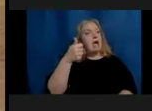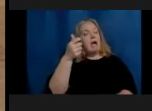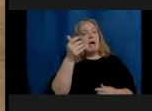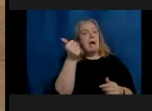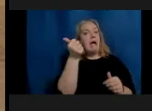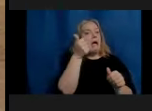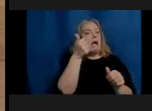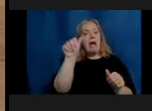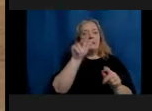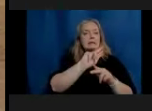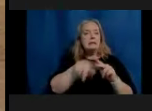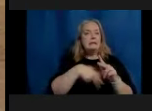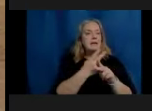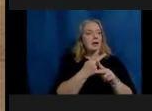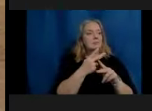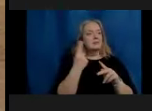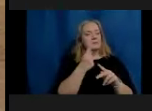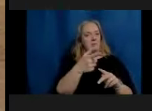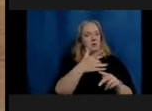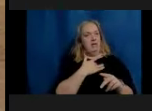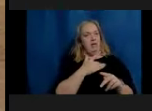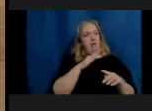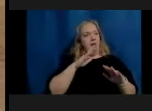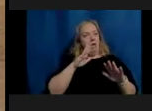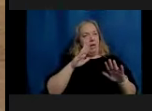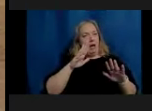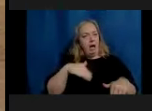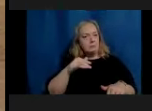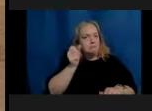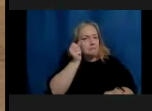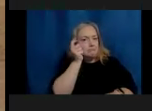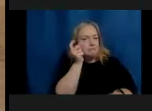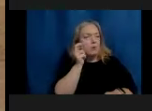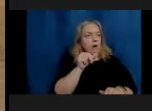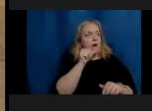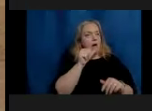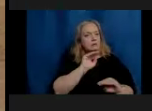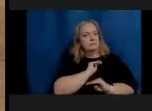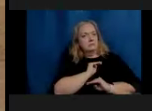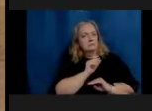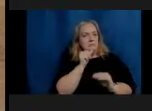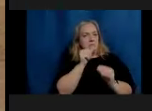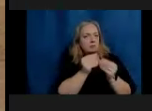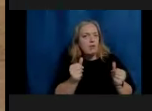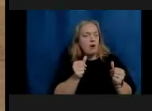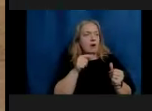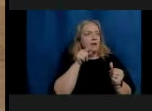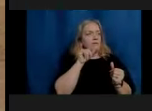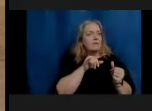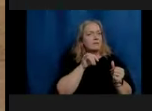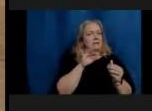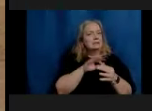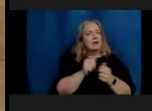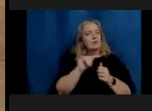unresolved qualities about how James Castle worked that you'll be left to speculate on or kind